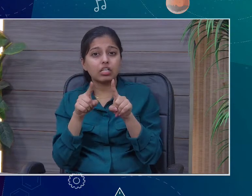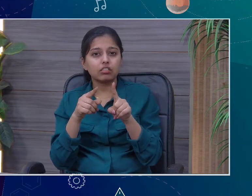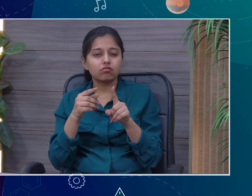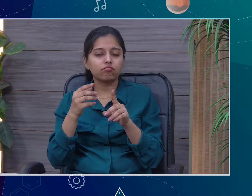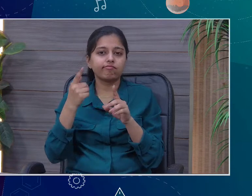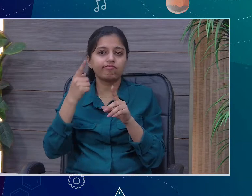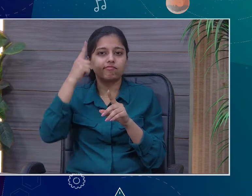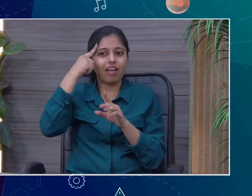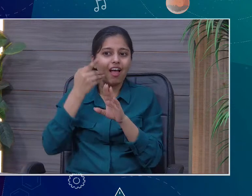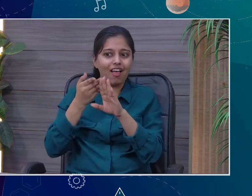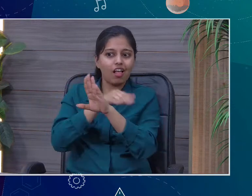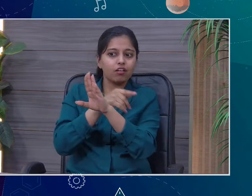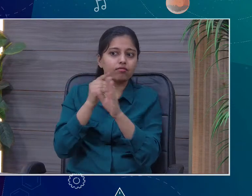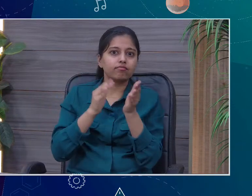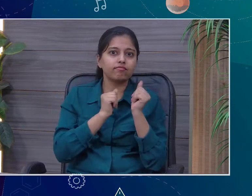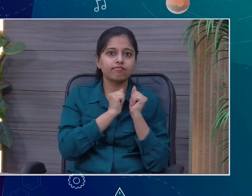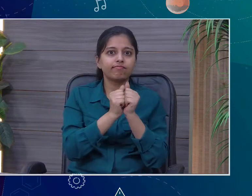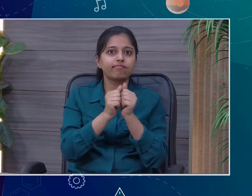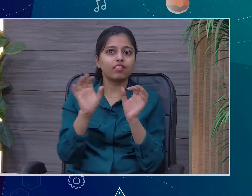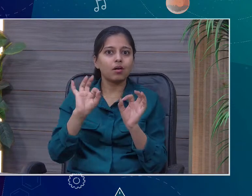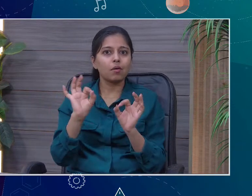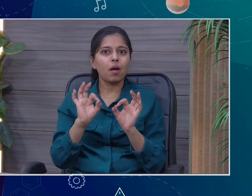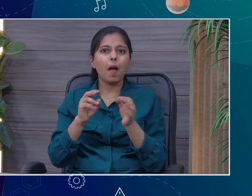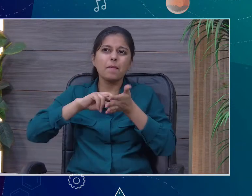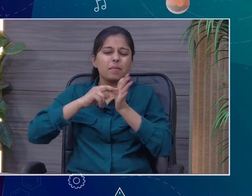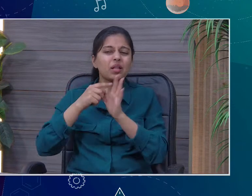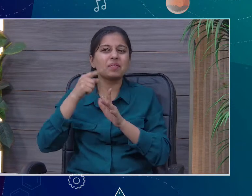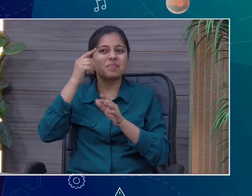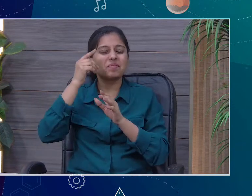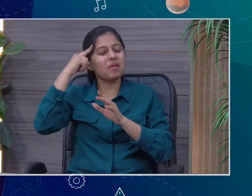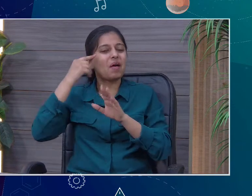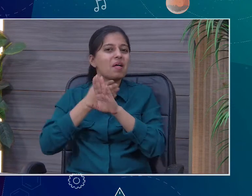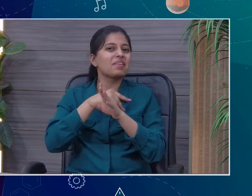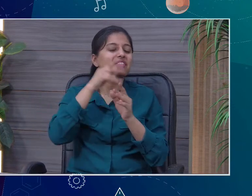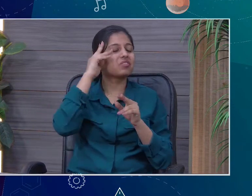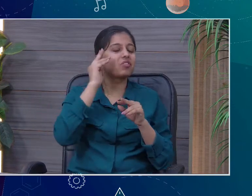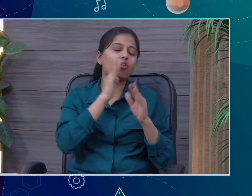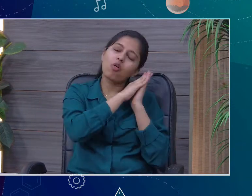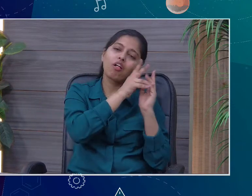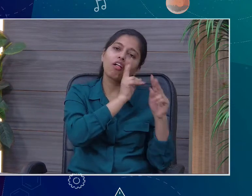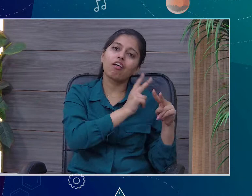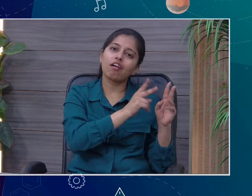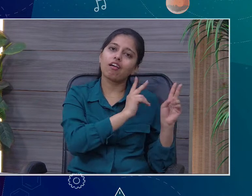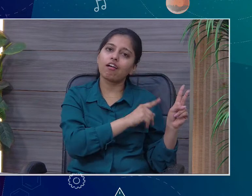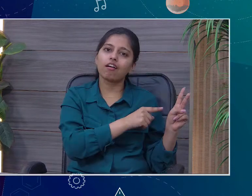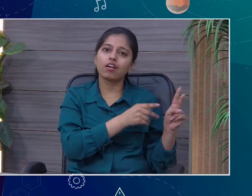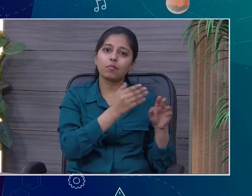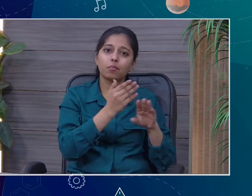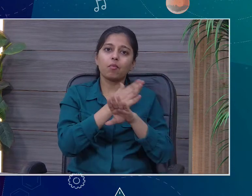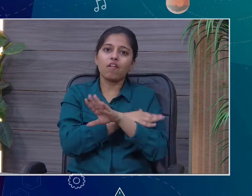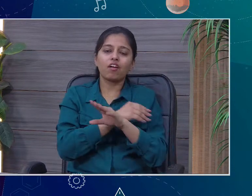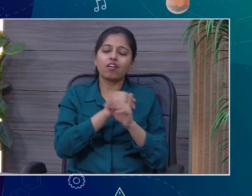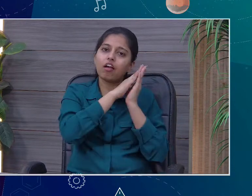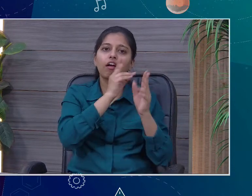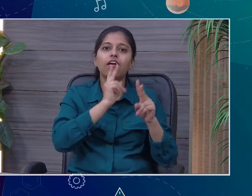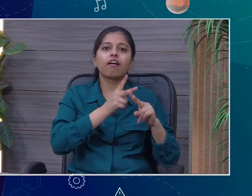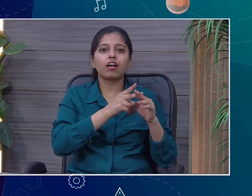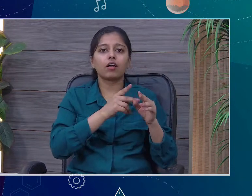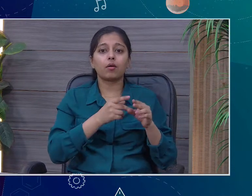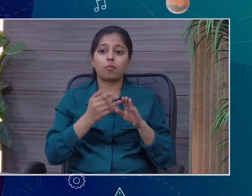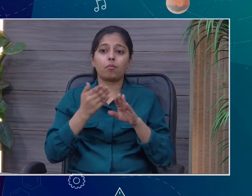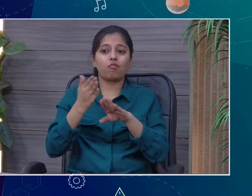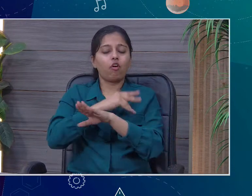is not with him. So he assumes that his shadow is still asleep in the bed, because it get into the bed before the girl get into the